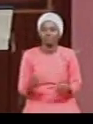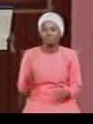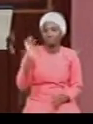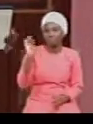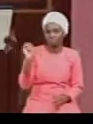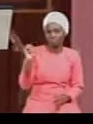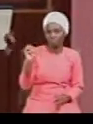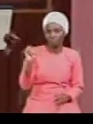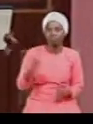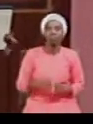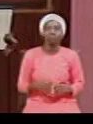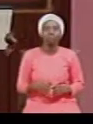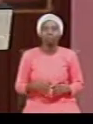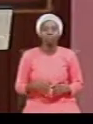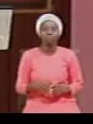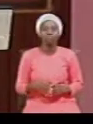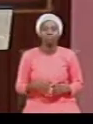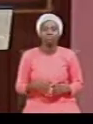esteeming his word,